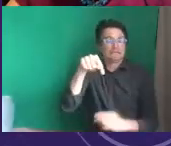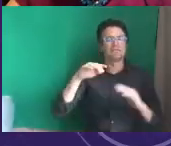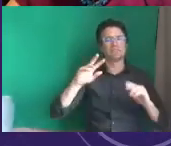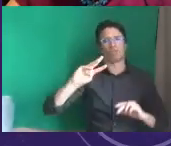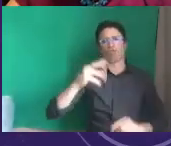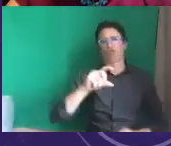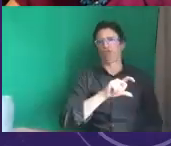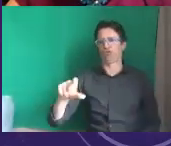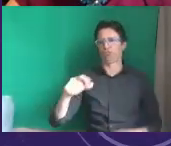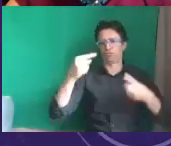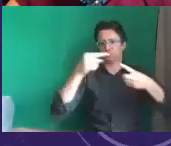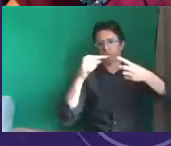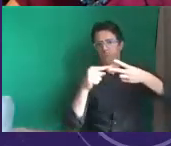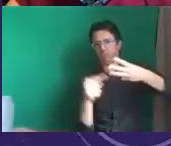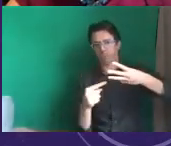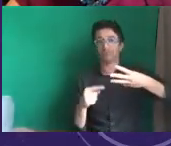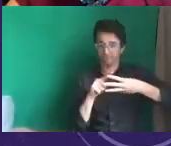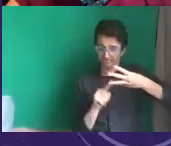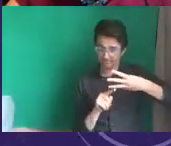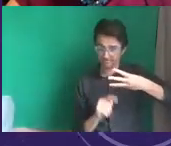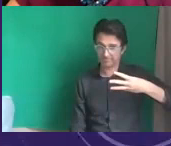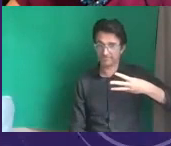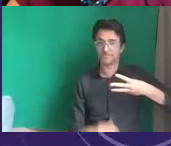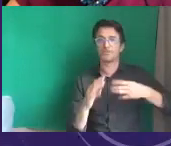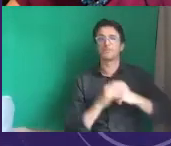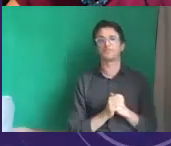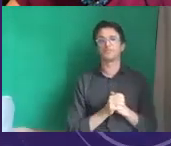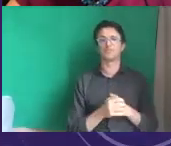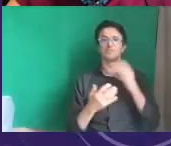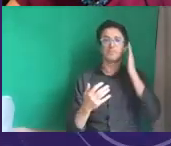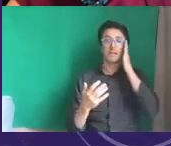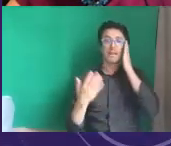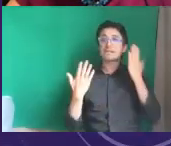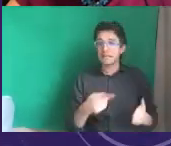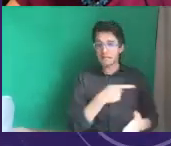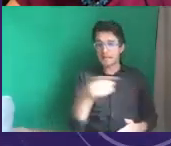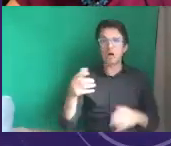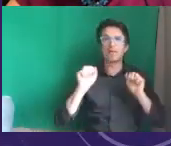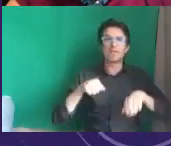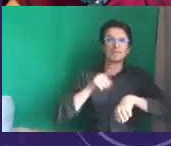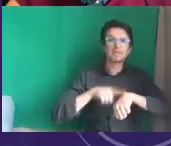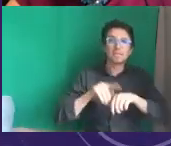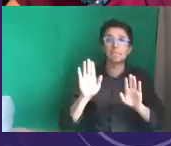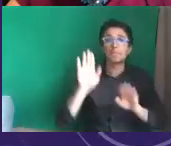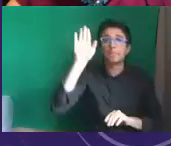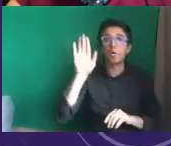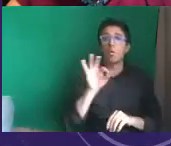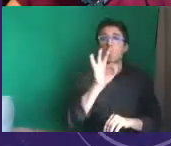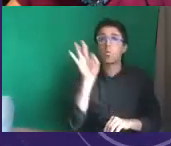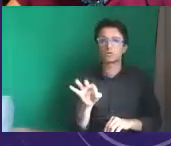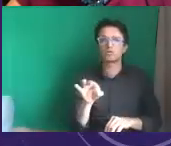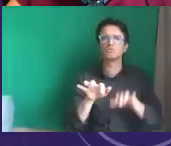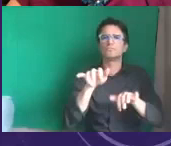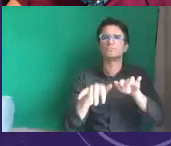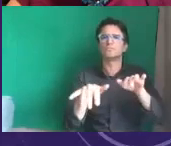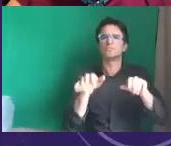at the bottom. And Alice will be reading through those questions and she's going to share that. And while we're waiting for